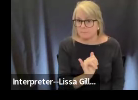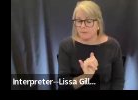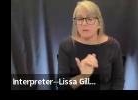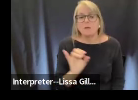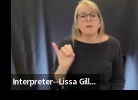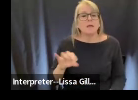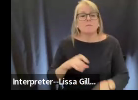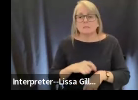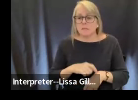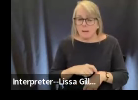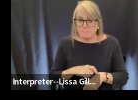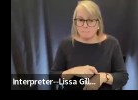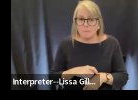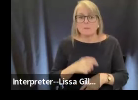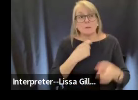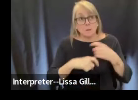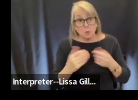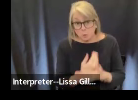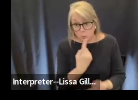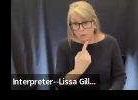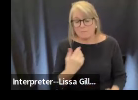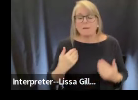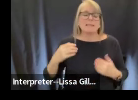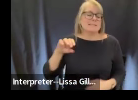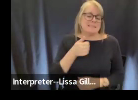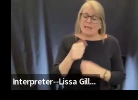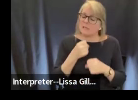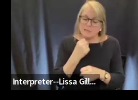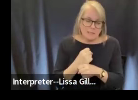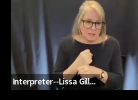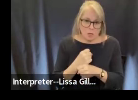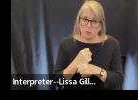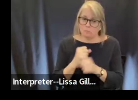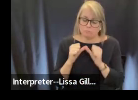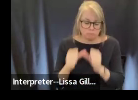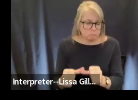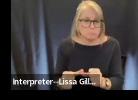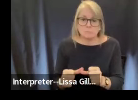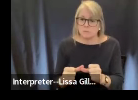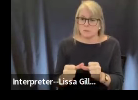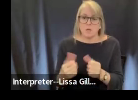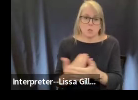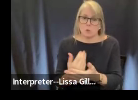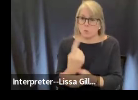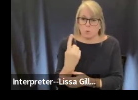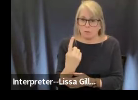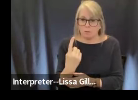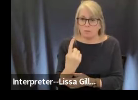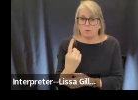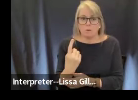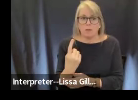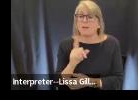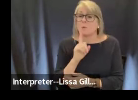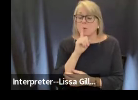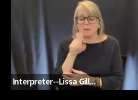alarm, the 10-year sealed battery smoke alarms are the way to go. You will not have to change that battery. And all you got to do is press that test